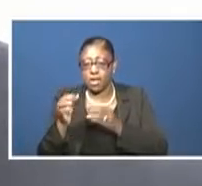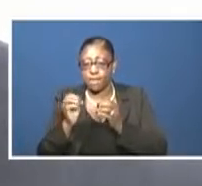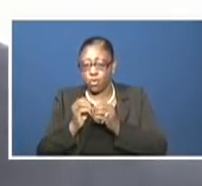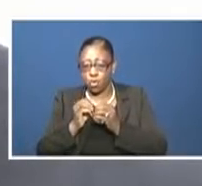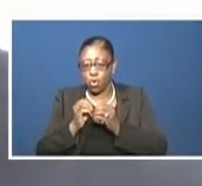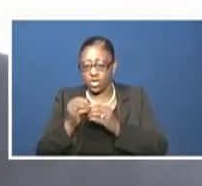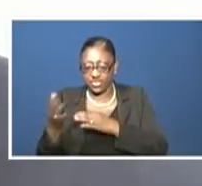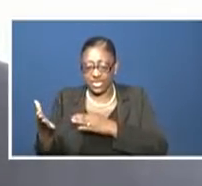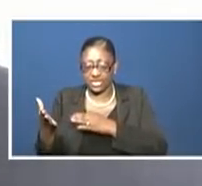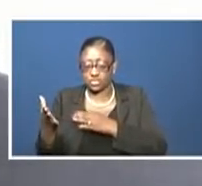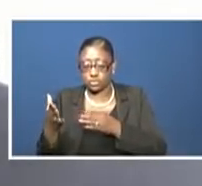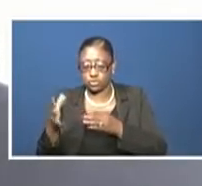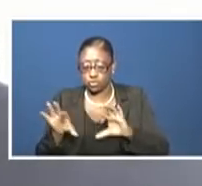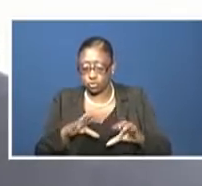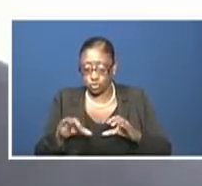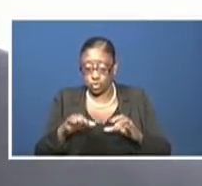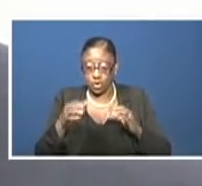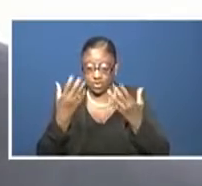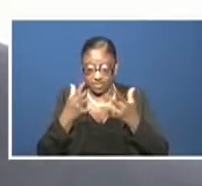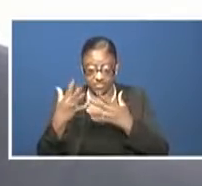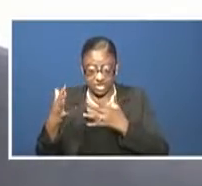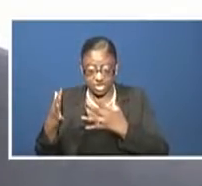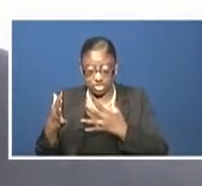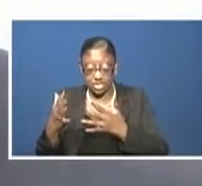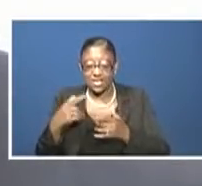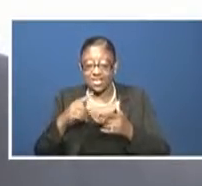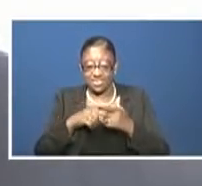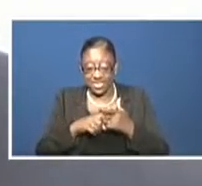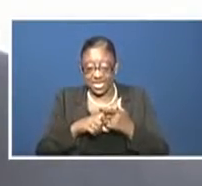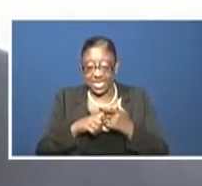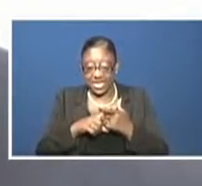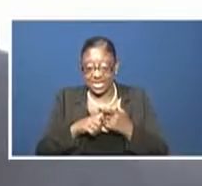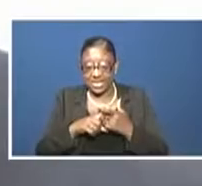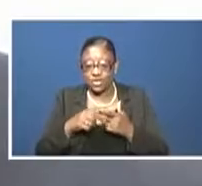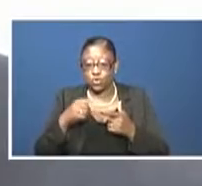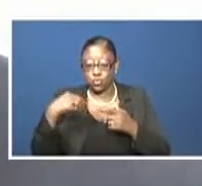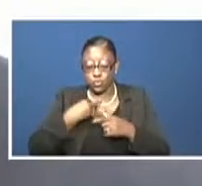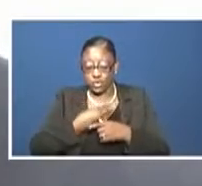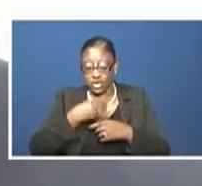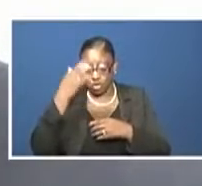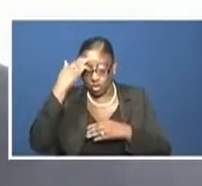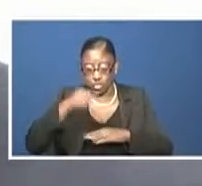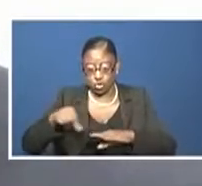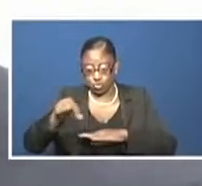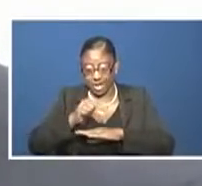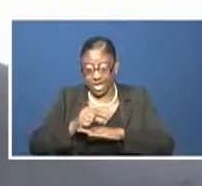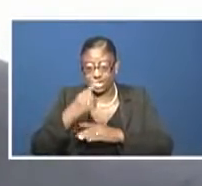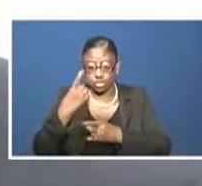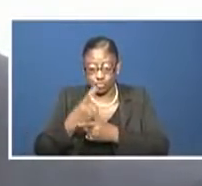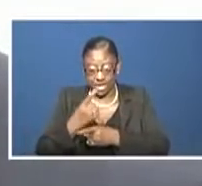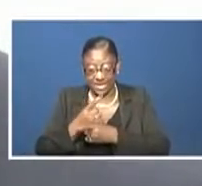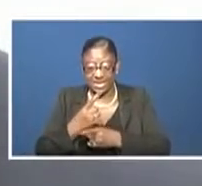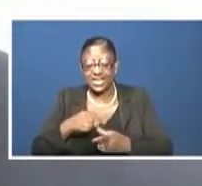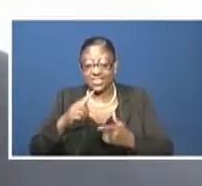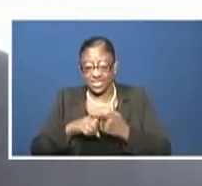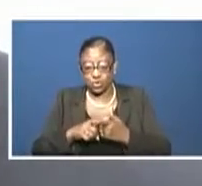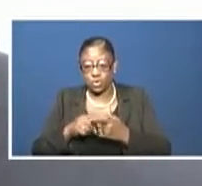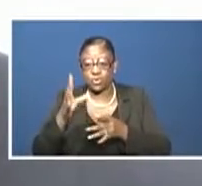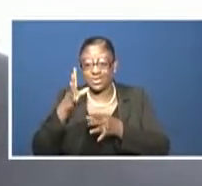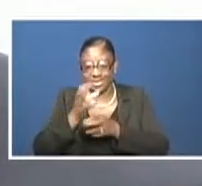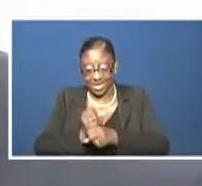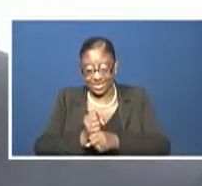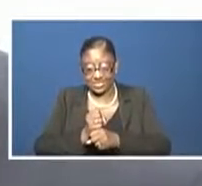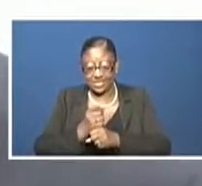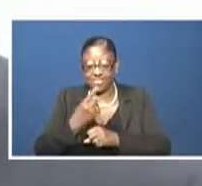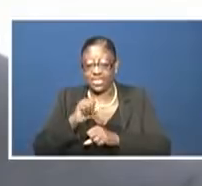land. Once that's completed, and I'm convinced by our engineers that the ground is the right ground, we will go ahead and acquire the property